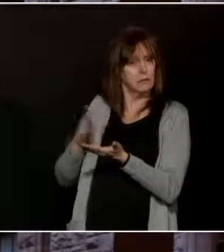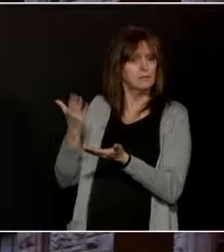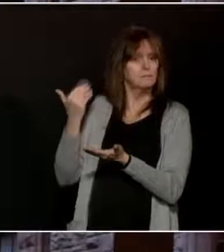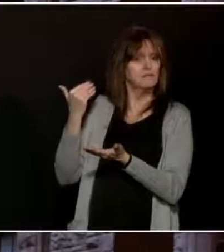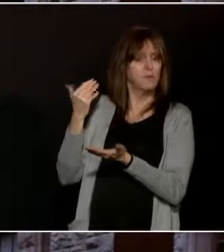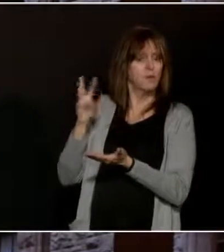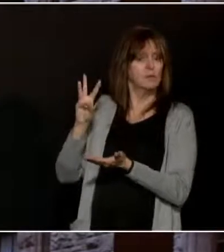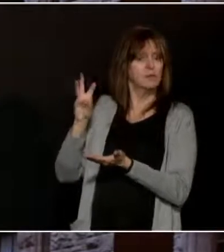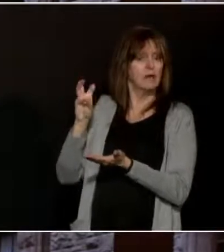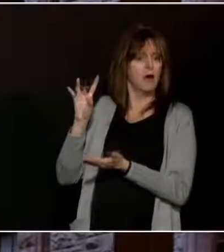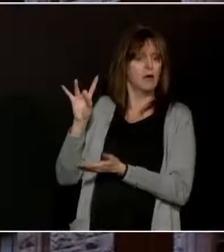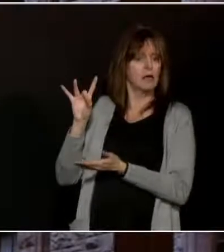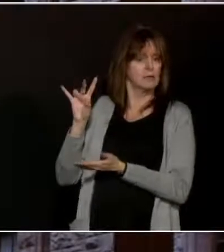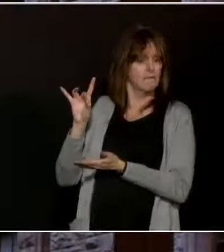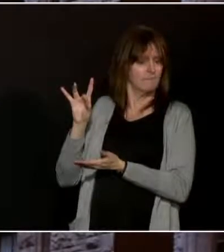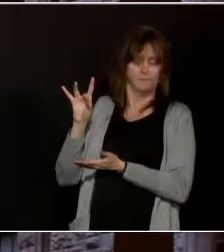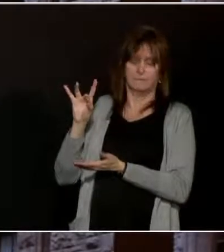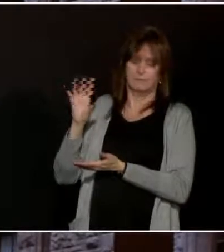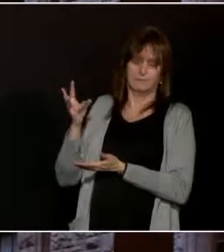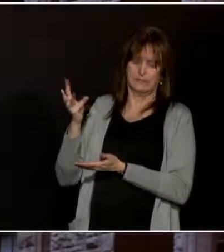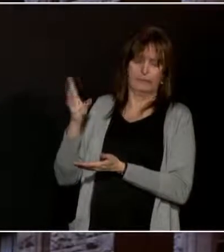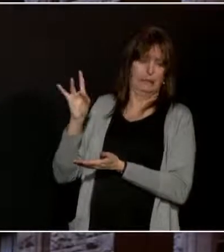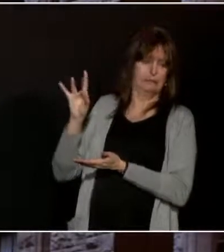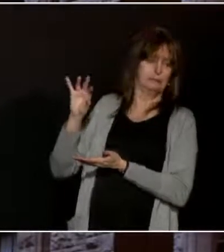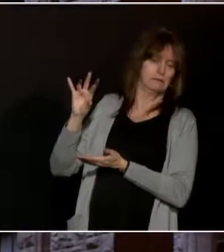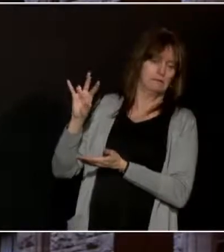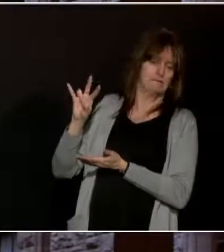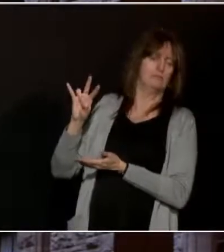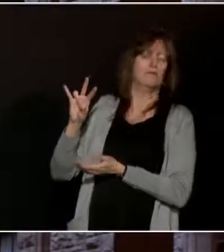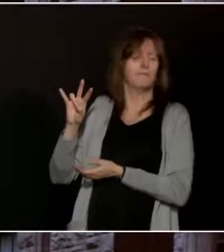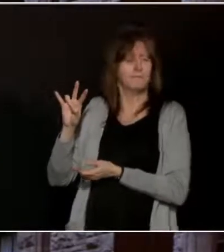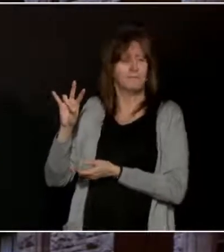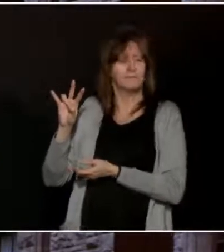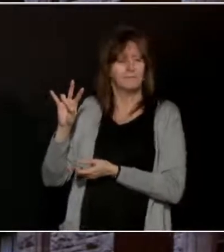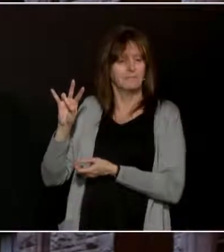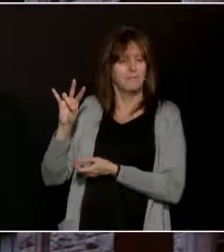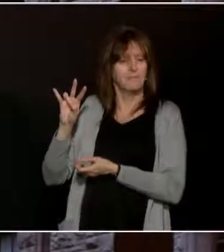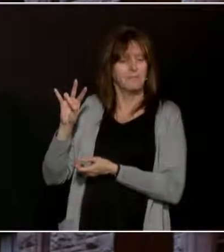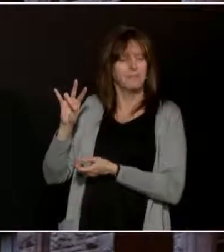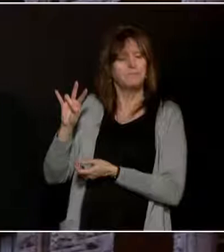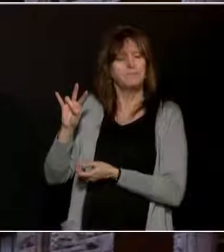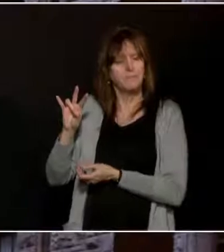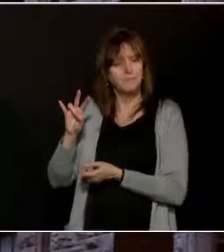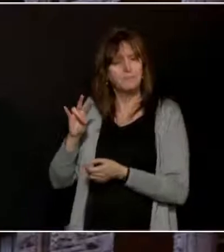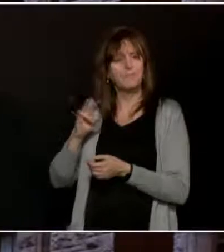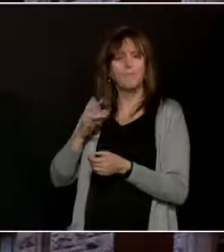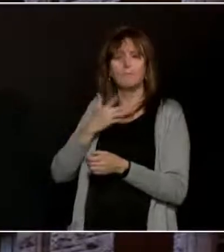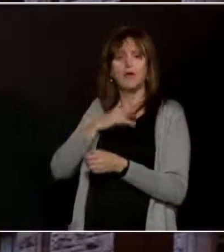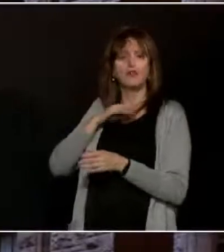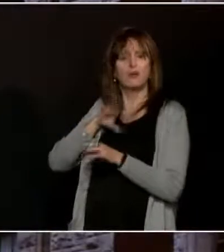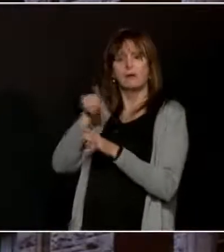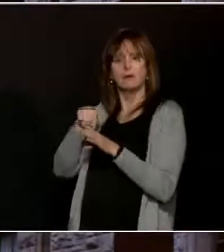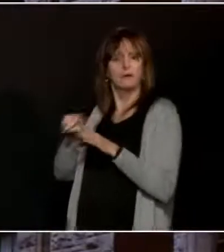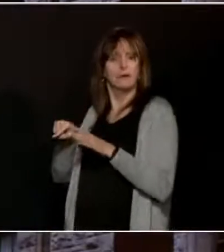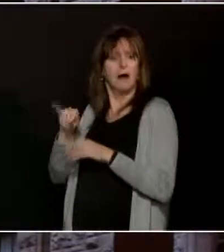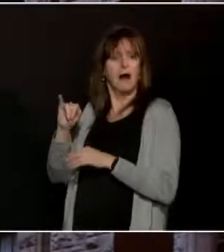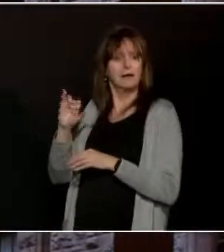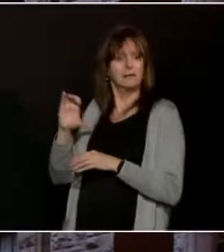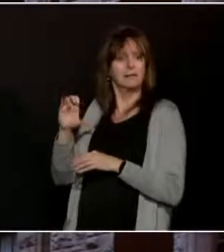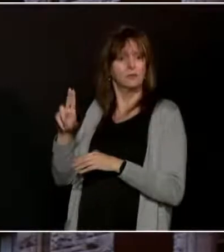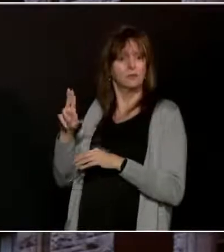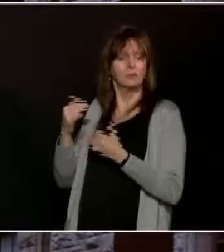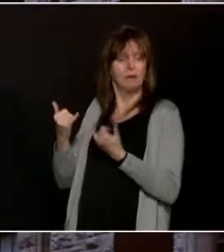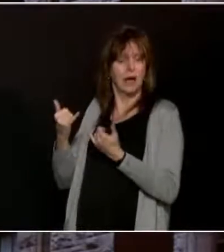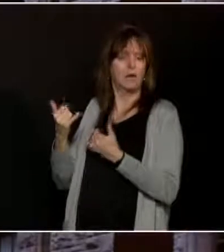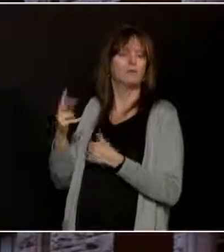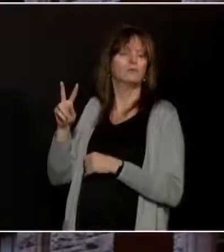week. And we have 281 patients in the intensive care unit, a slight drop over last Thursday